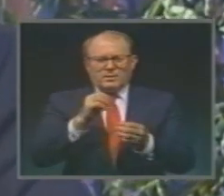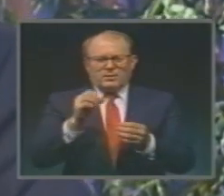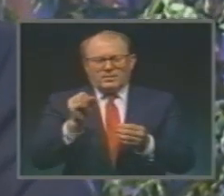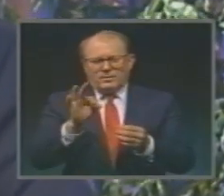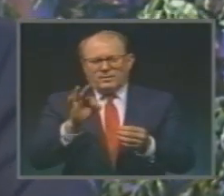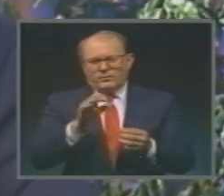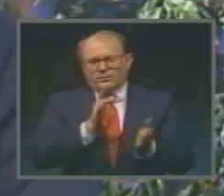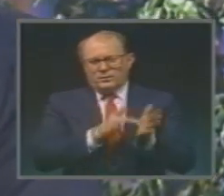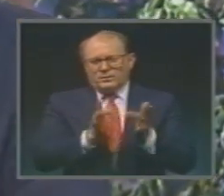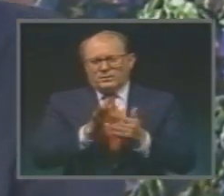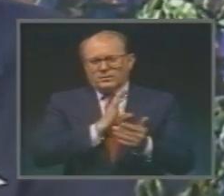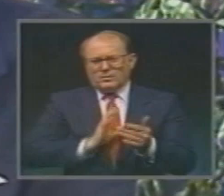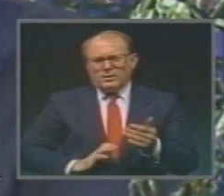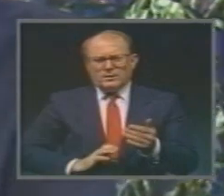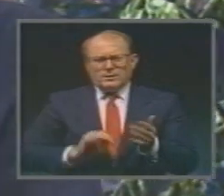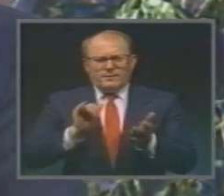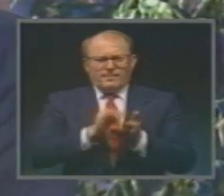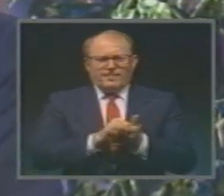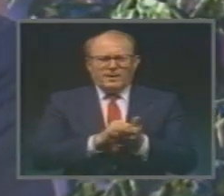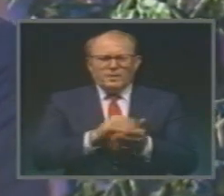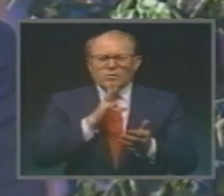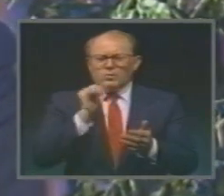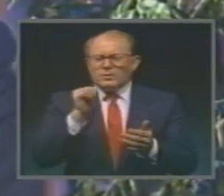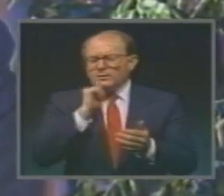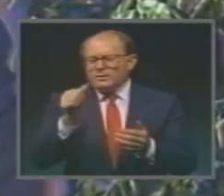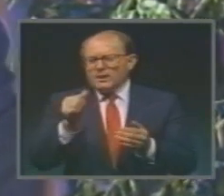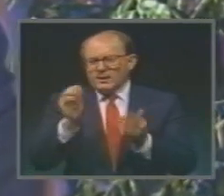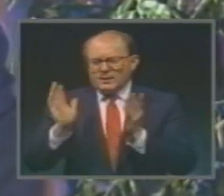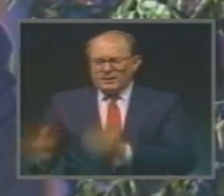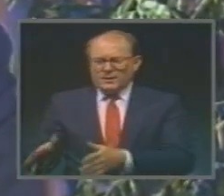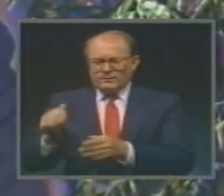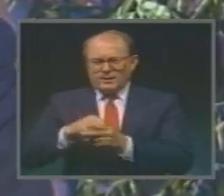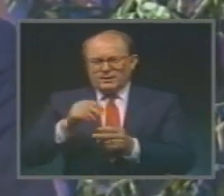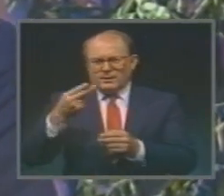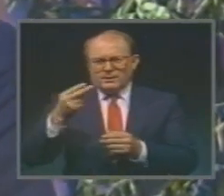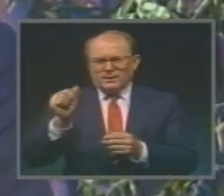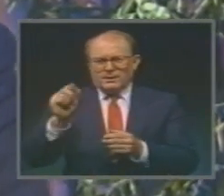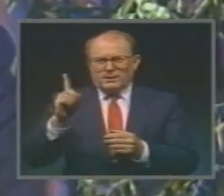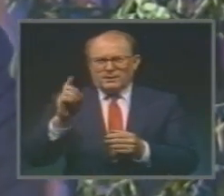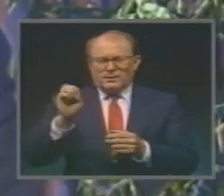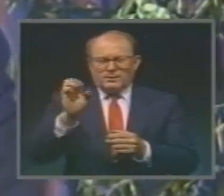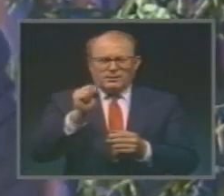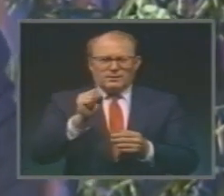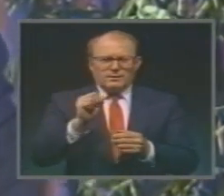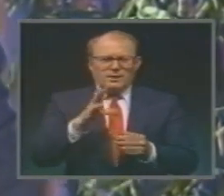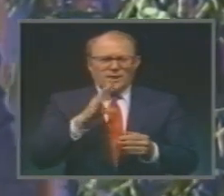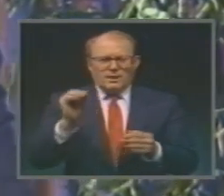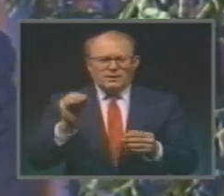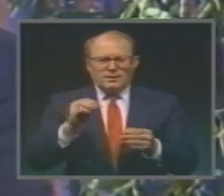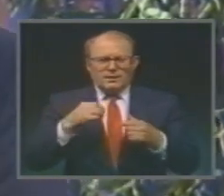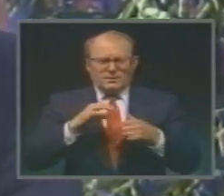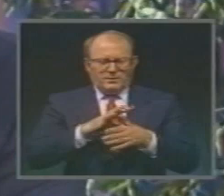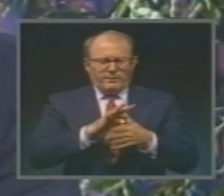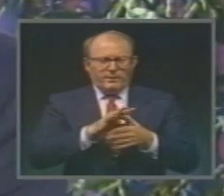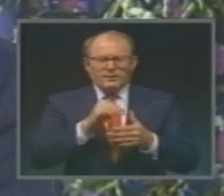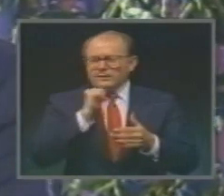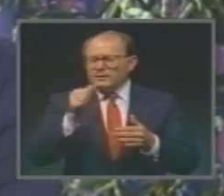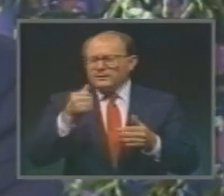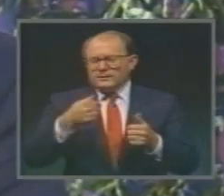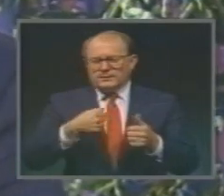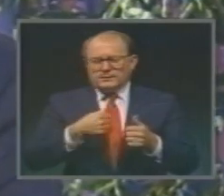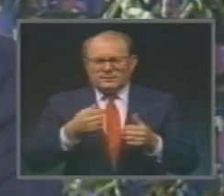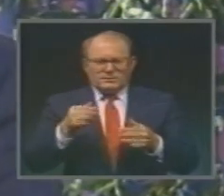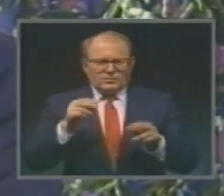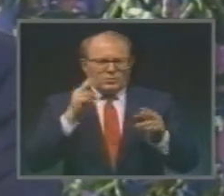Christ, that his soul was not left in Hades, neither his flesh did see corruption. This Jesus,